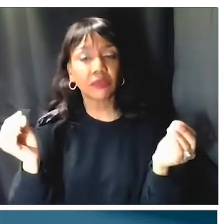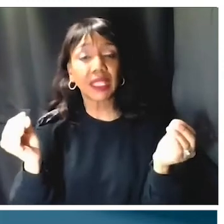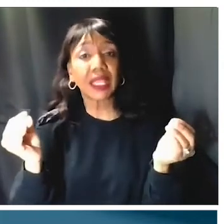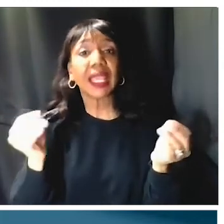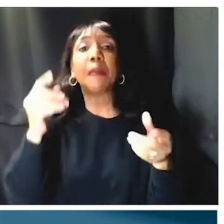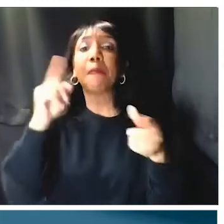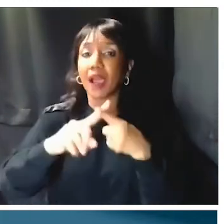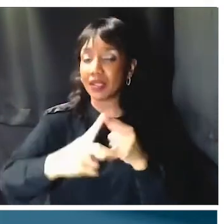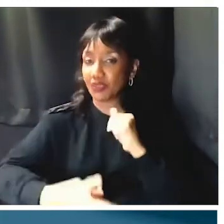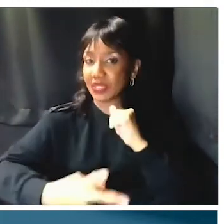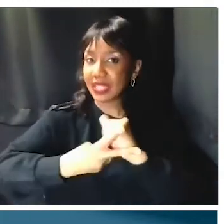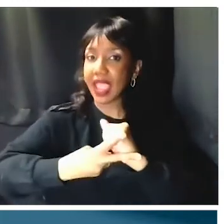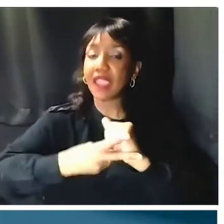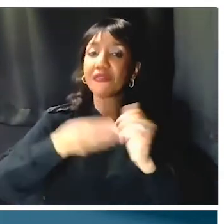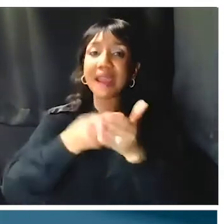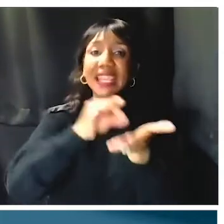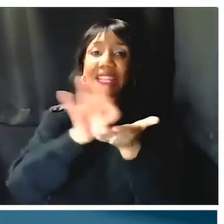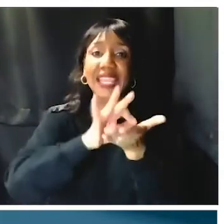and security.